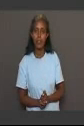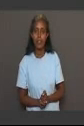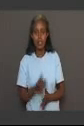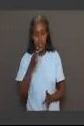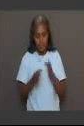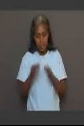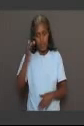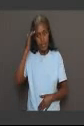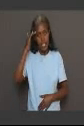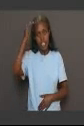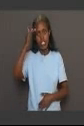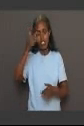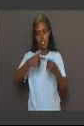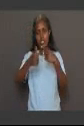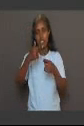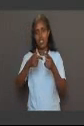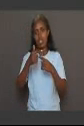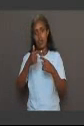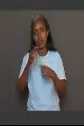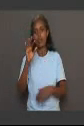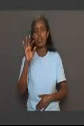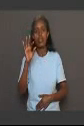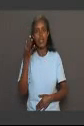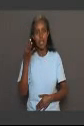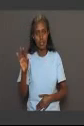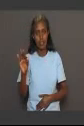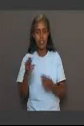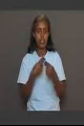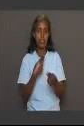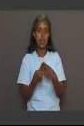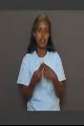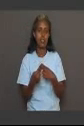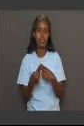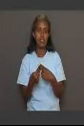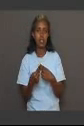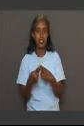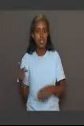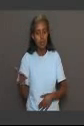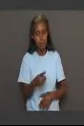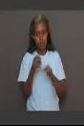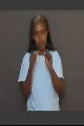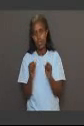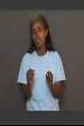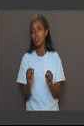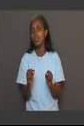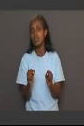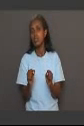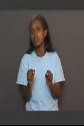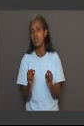heads came up 19 times, its probability